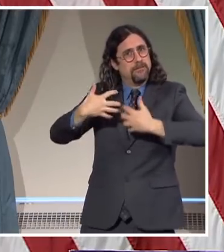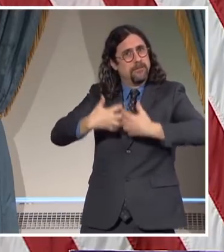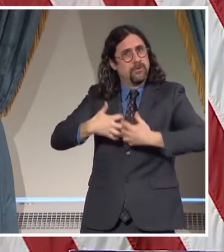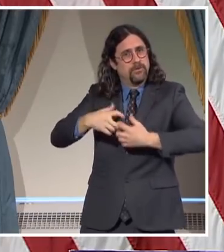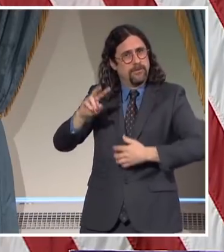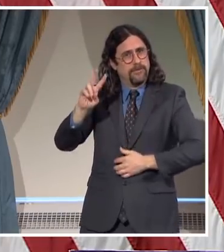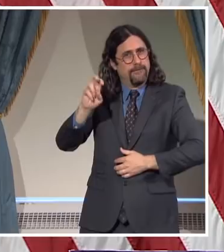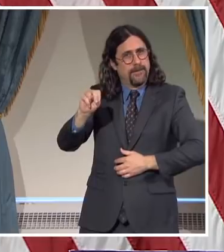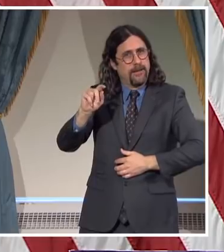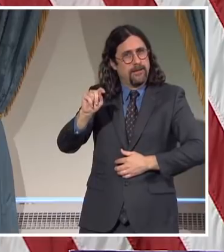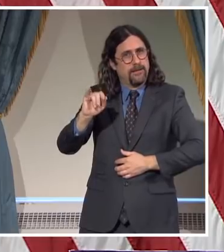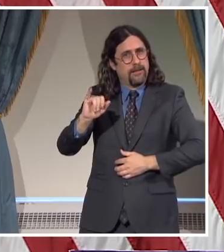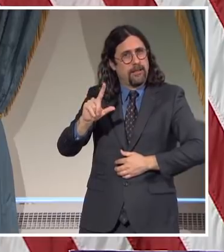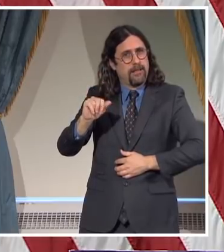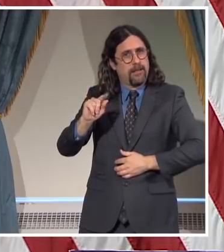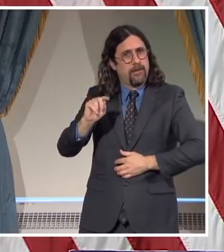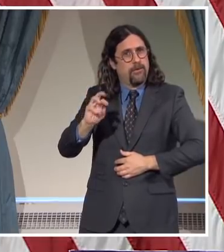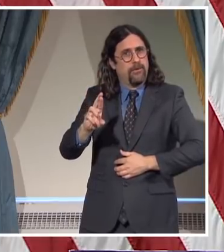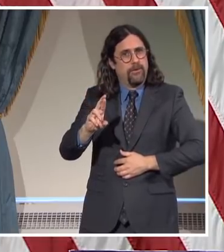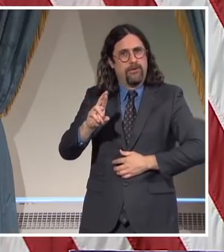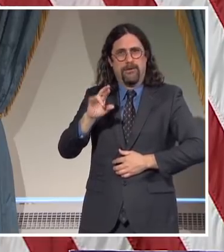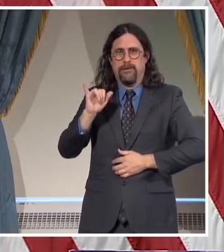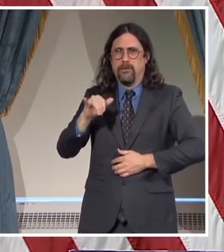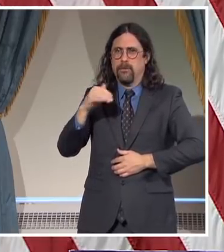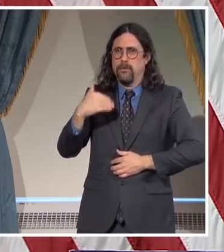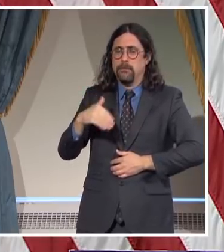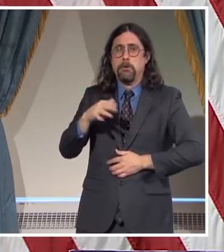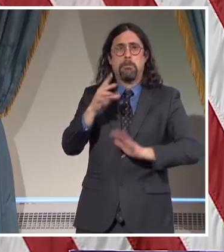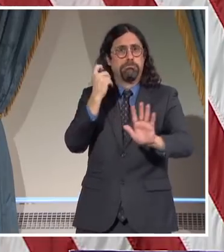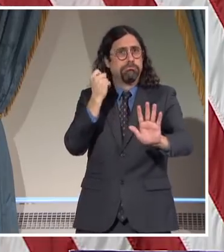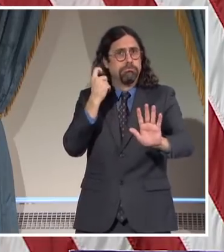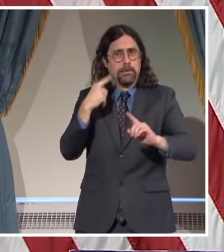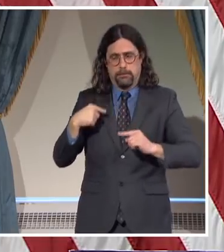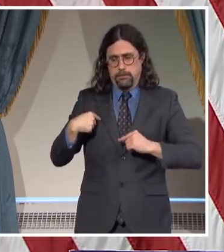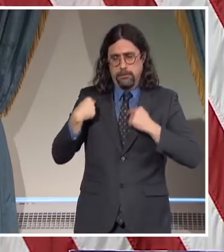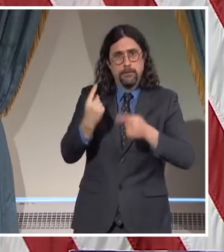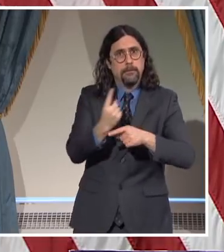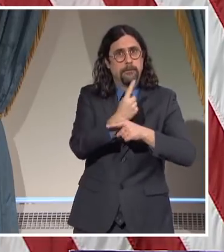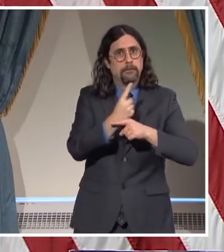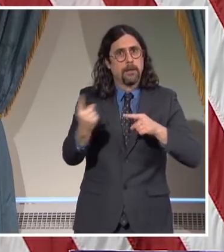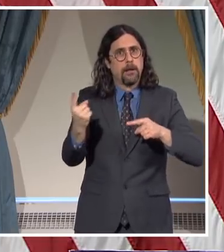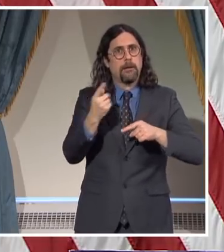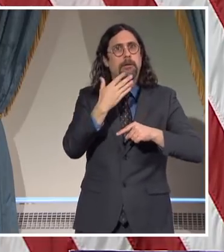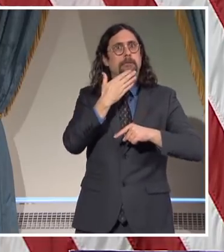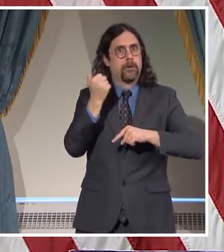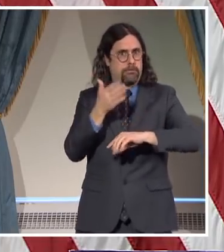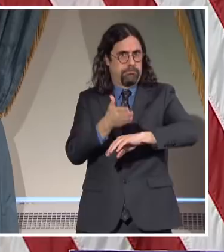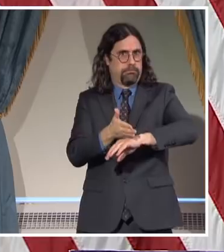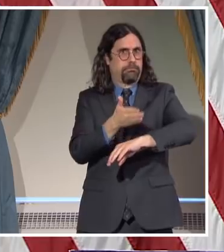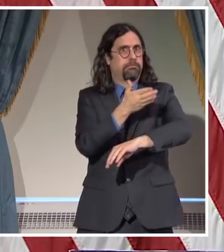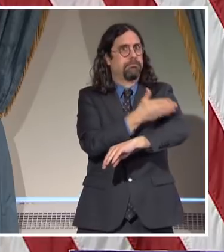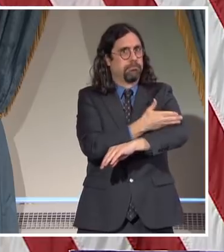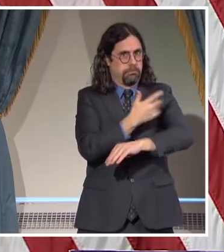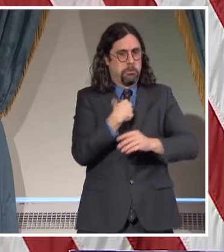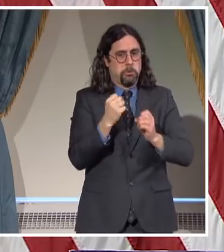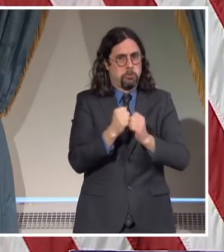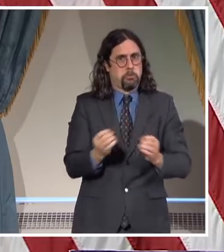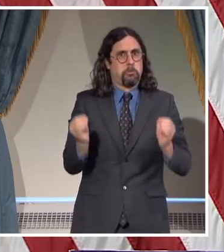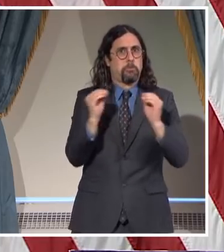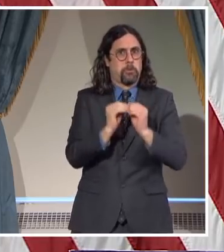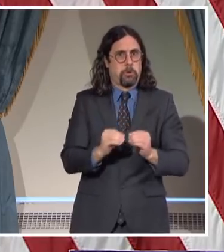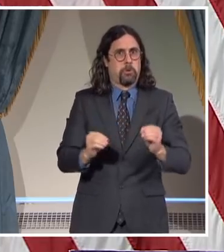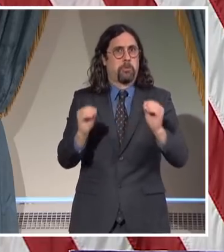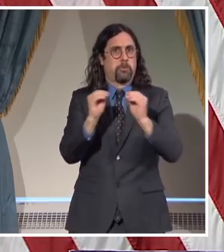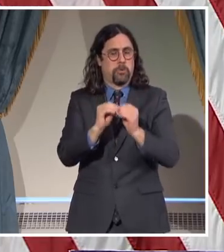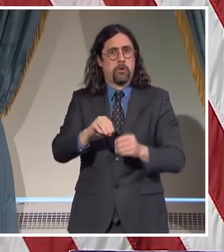last week, we've seen real progress. The 400 that came in yesterday from FEMA, the 2,000 we expect by the end of this week, on top of that